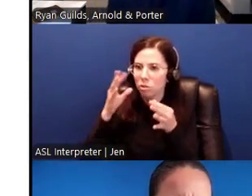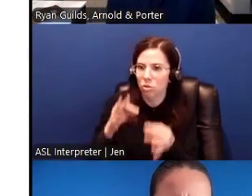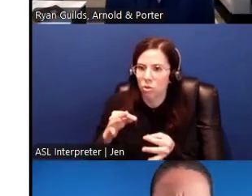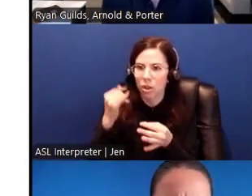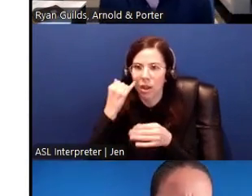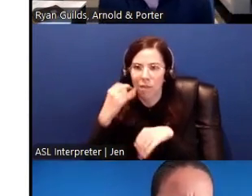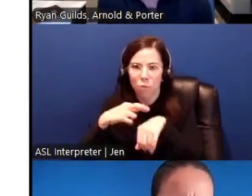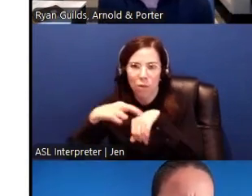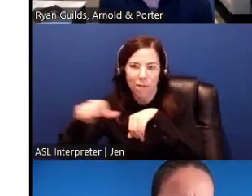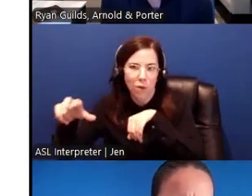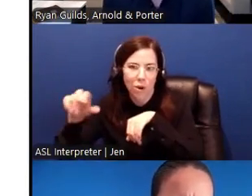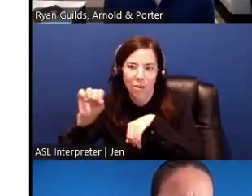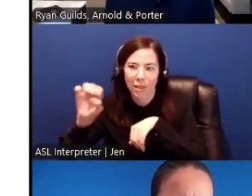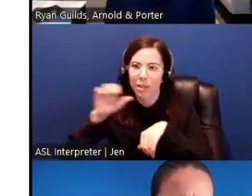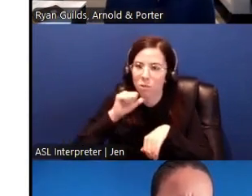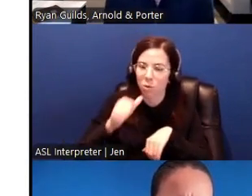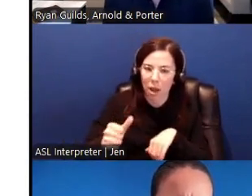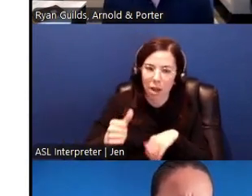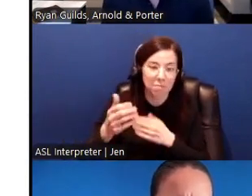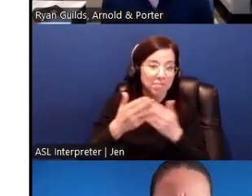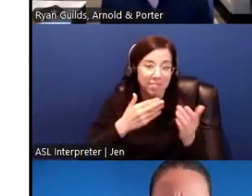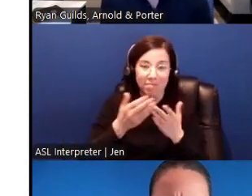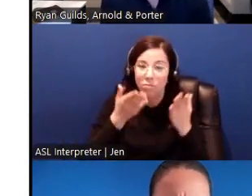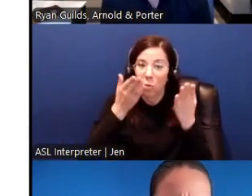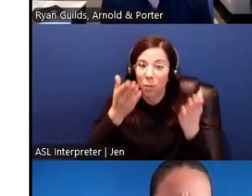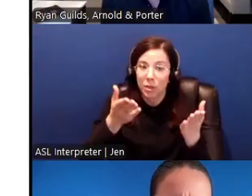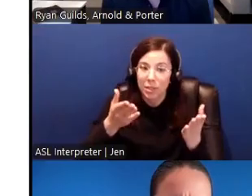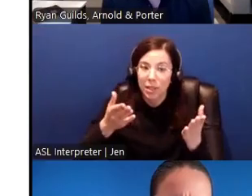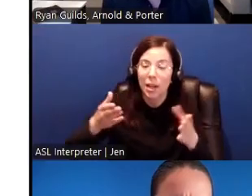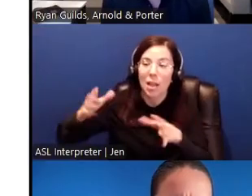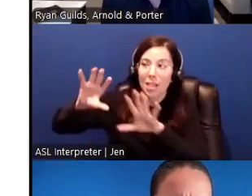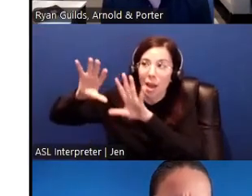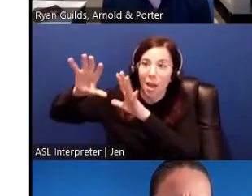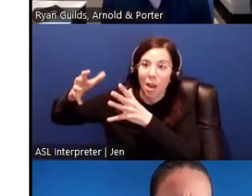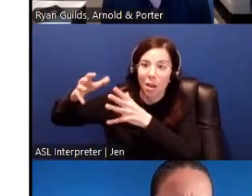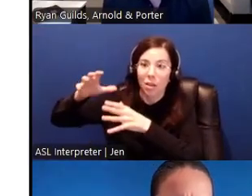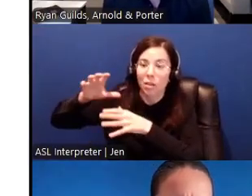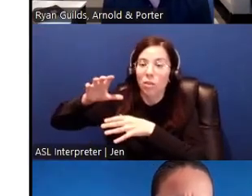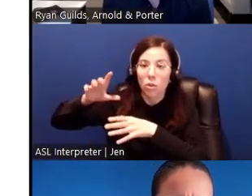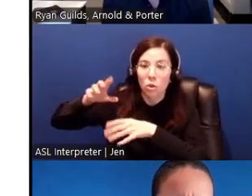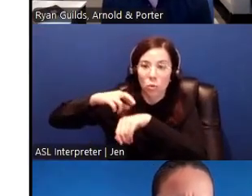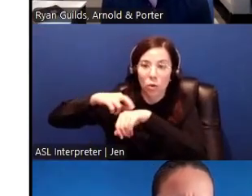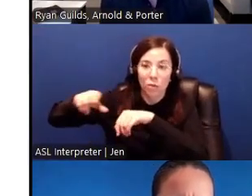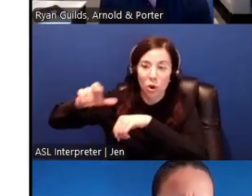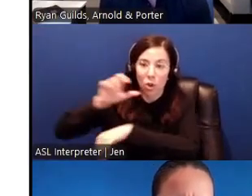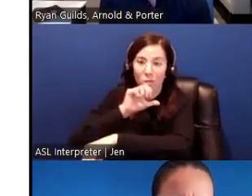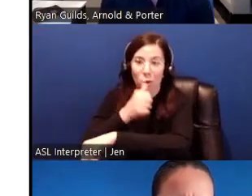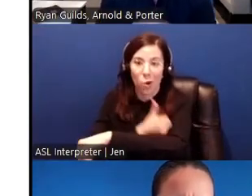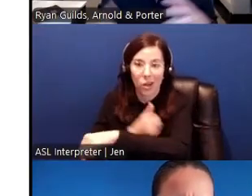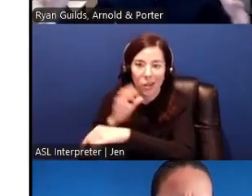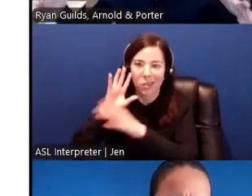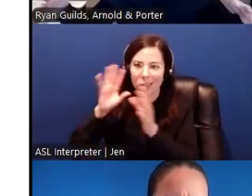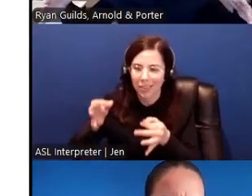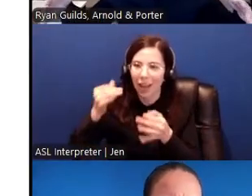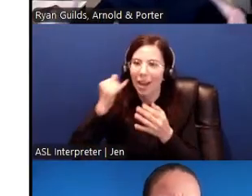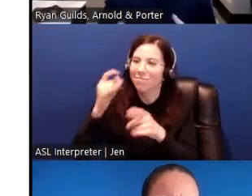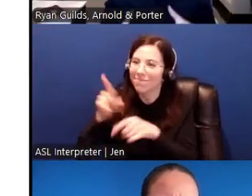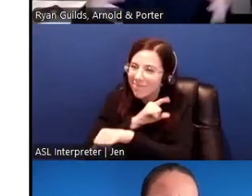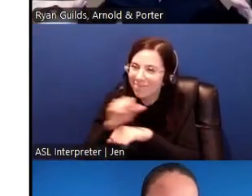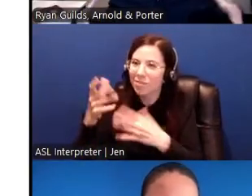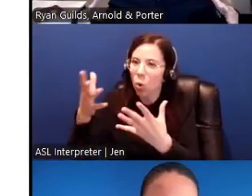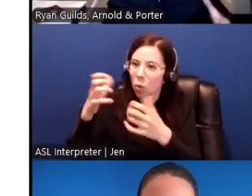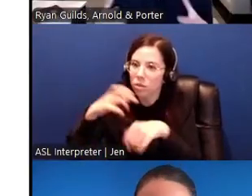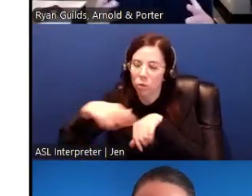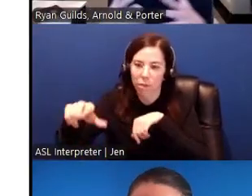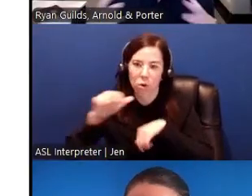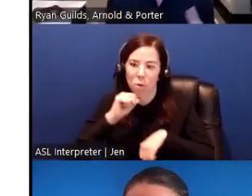So regardless of the recommendation, the referral authority will determine whether or not they want to actually refer the case. And